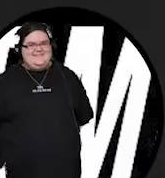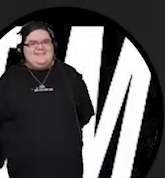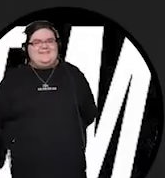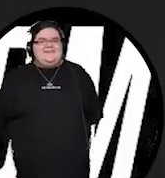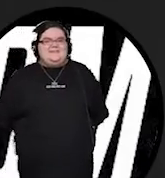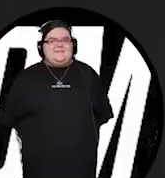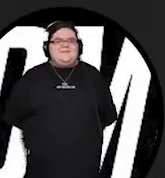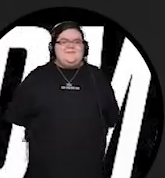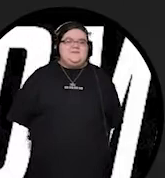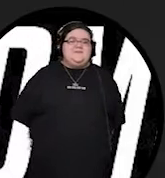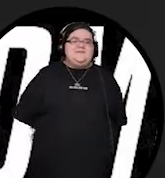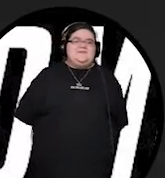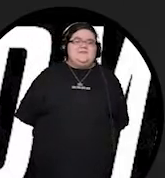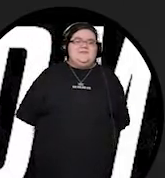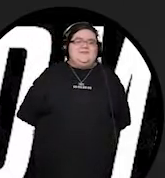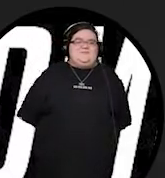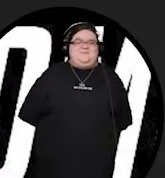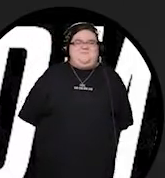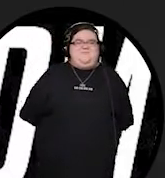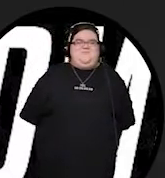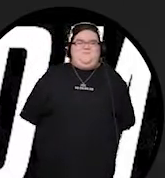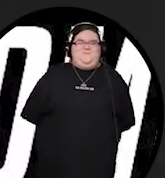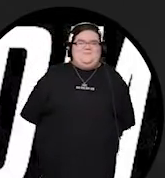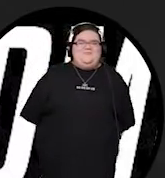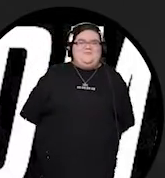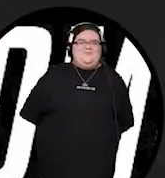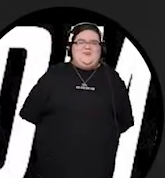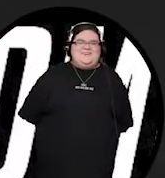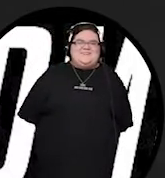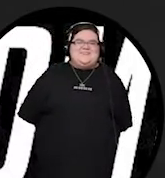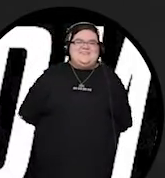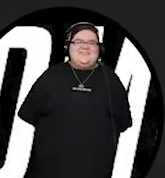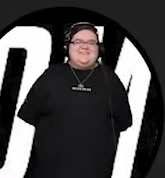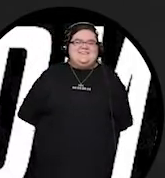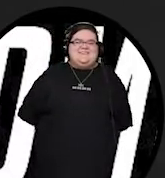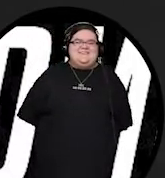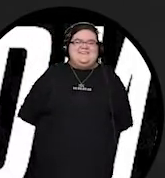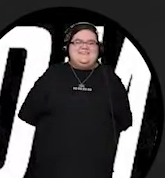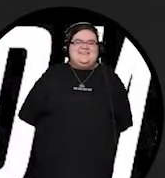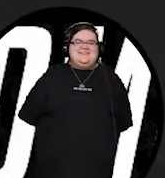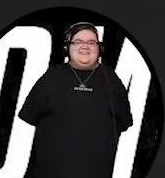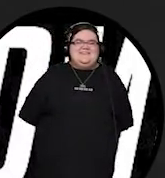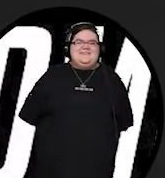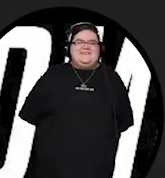got. That is Josh after lockdown. No trim. What?